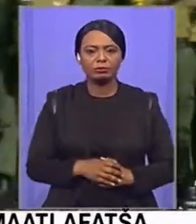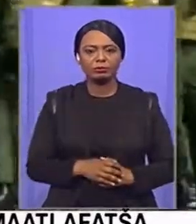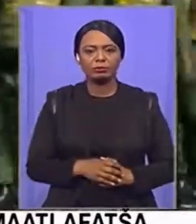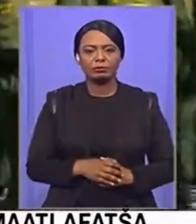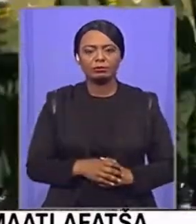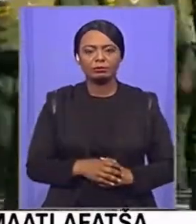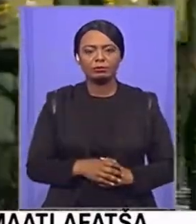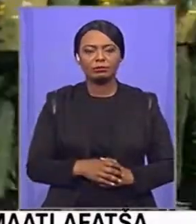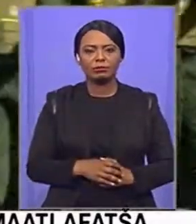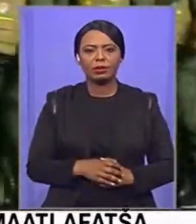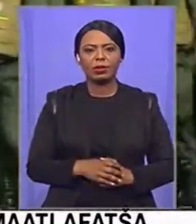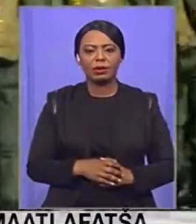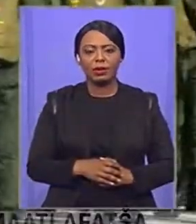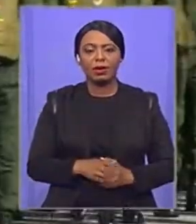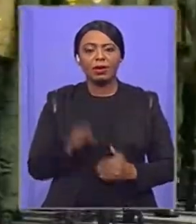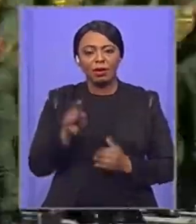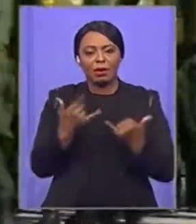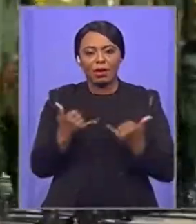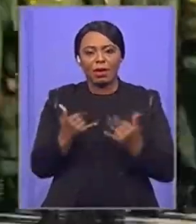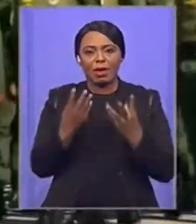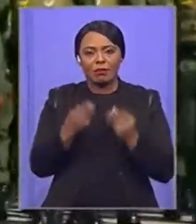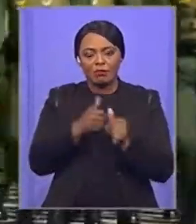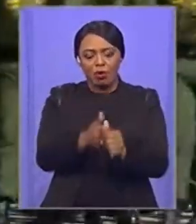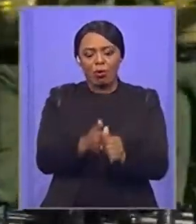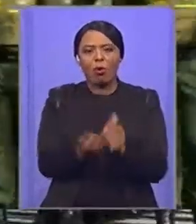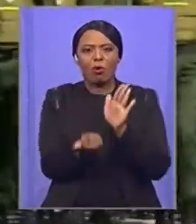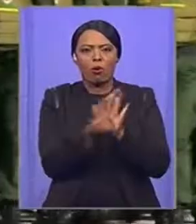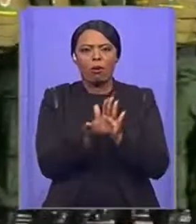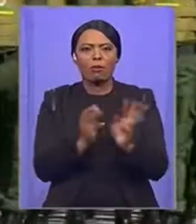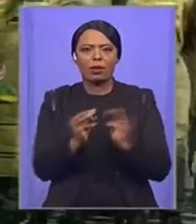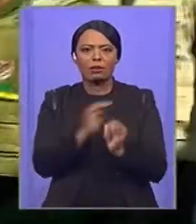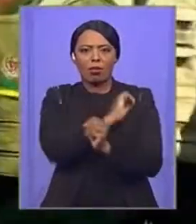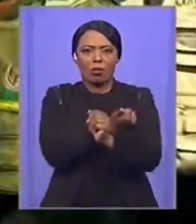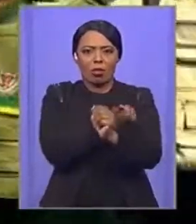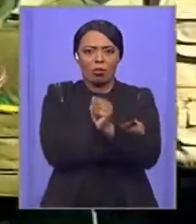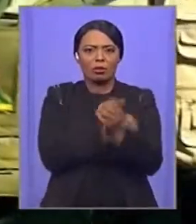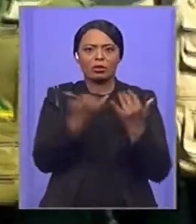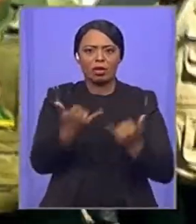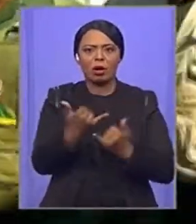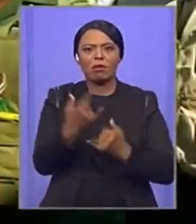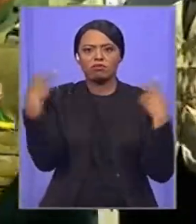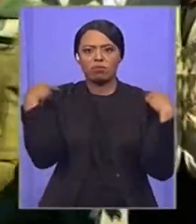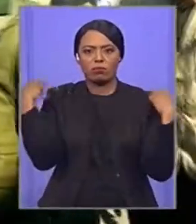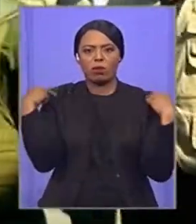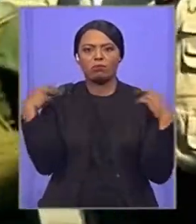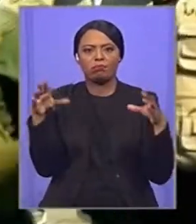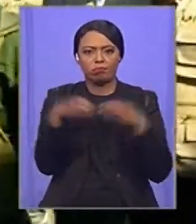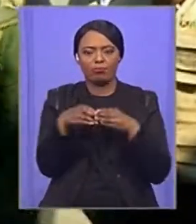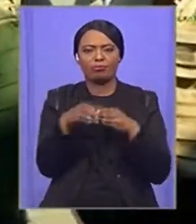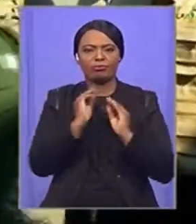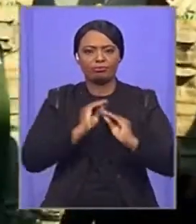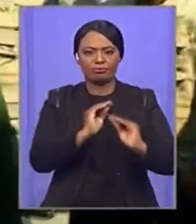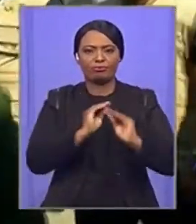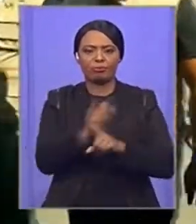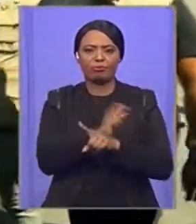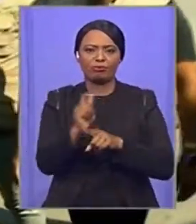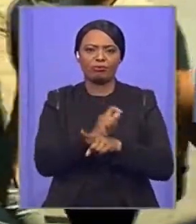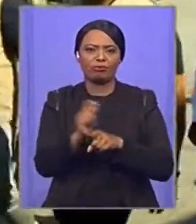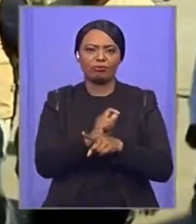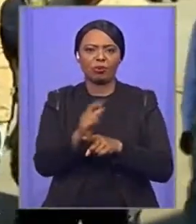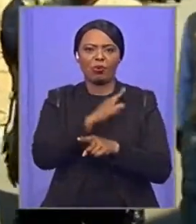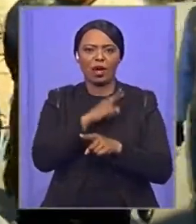Bahlankedi ba taolo ya Mellwane ba lesolong la go laola le ya maema leo le sego molaong ka Mellwaneng bjalo ka maikemišetšo a go fediša bosenyi bjao bo